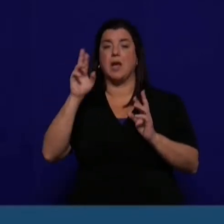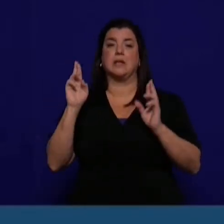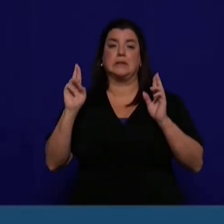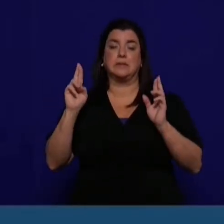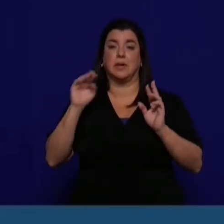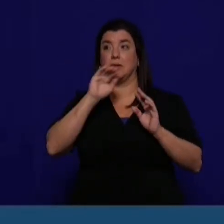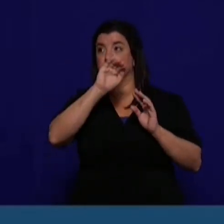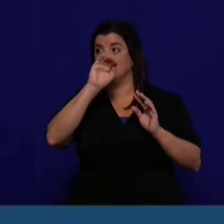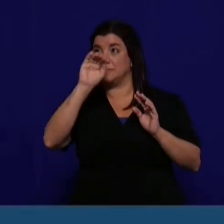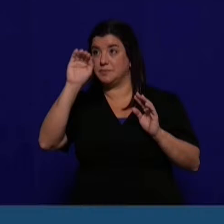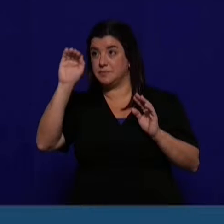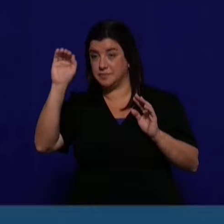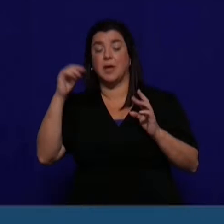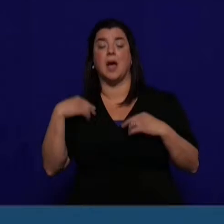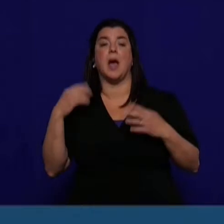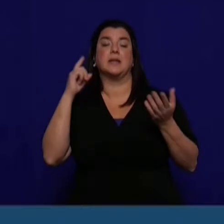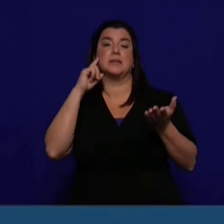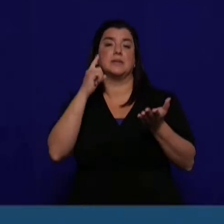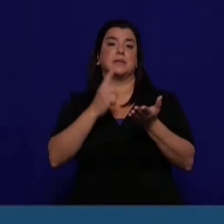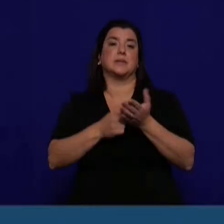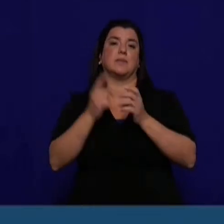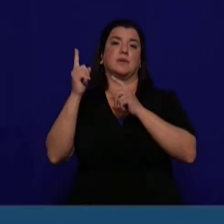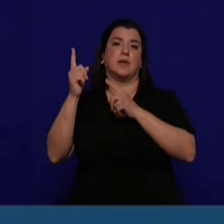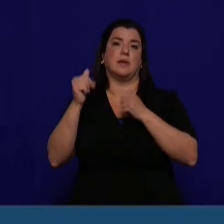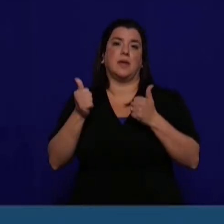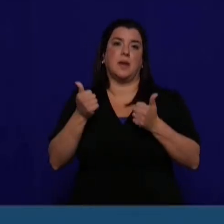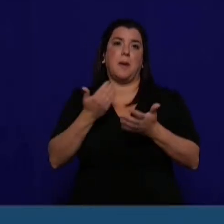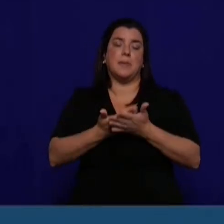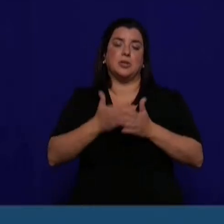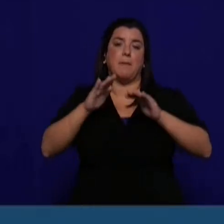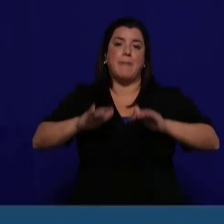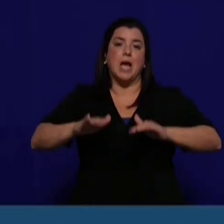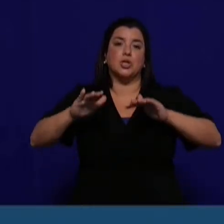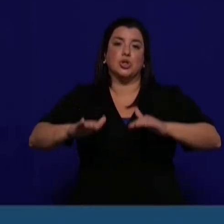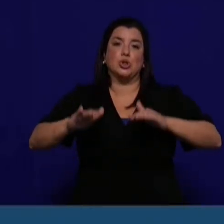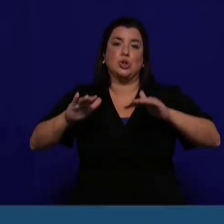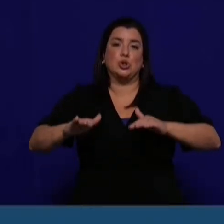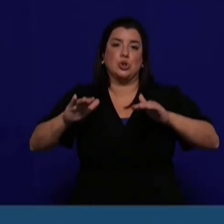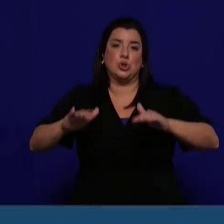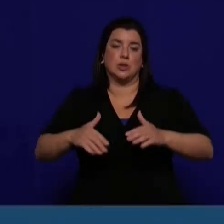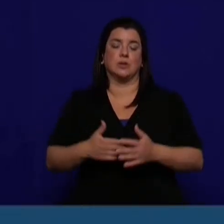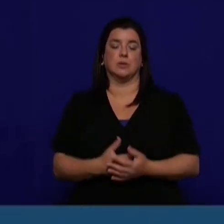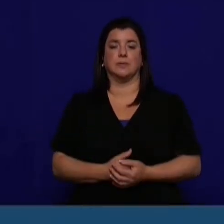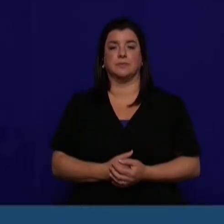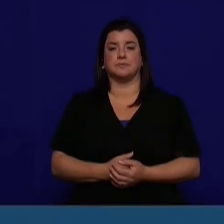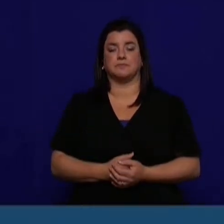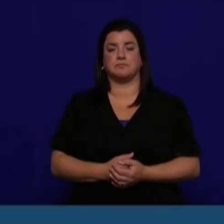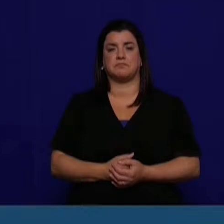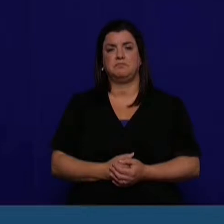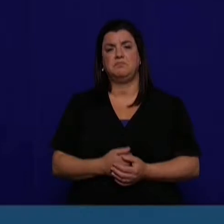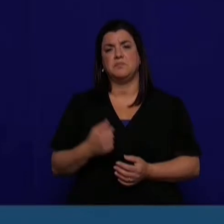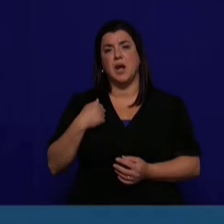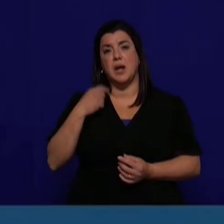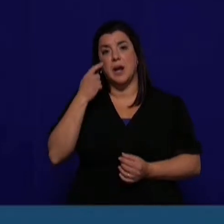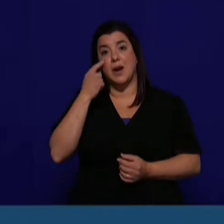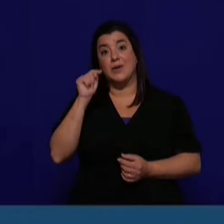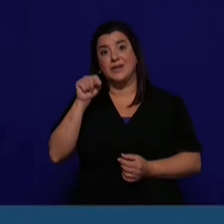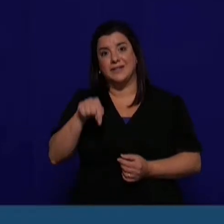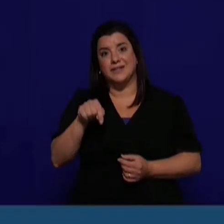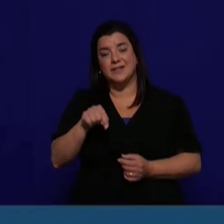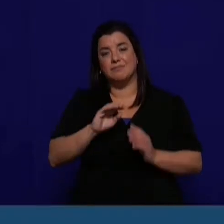bżonn naċċivjaw biex aħna kemm nistgħu nżommu l-każijiet dejjem baxxi u rajna din il-drop li